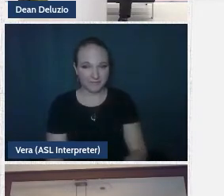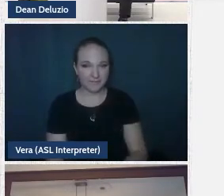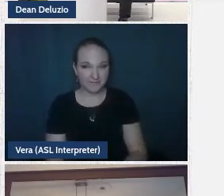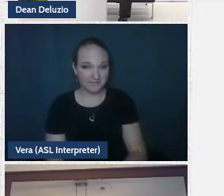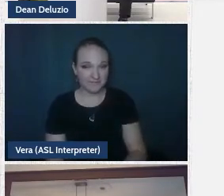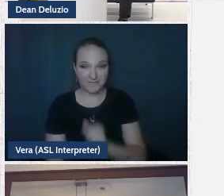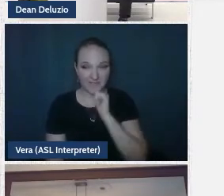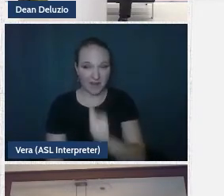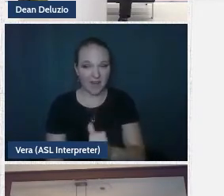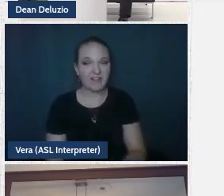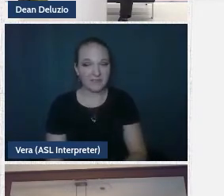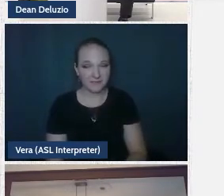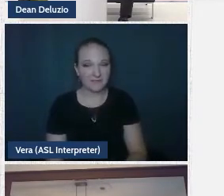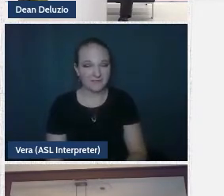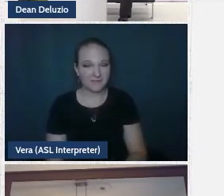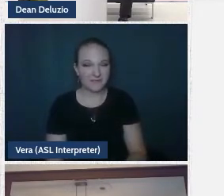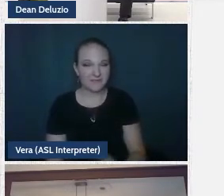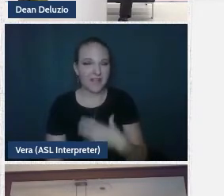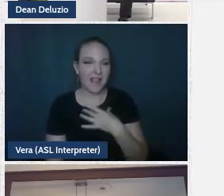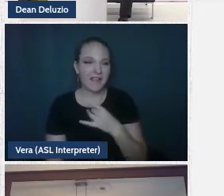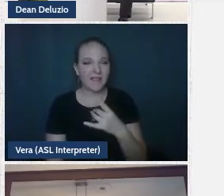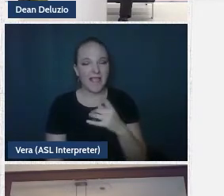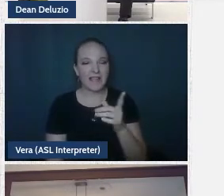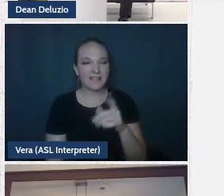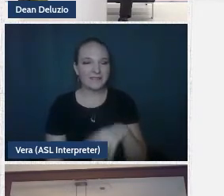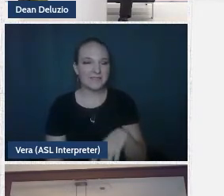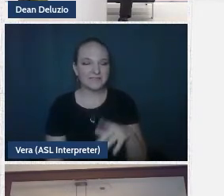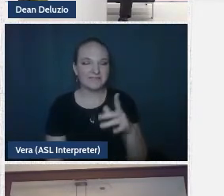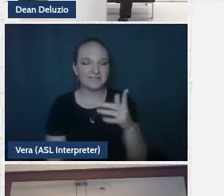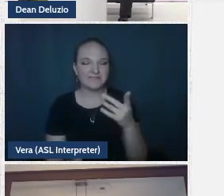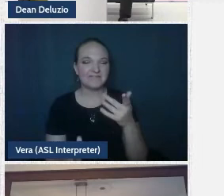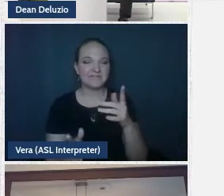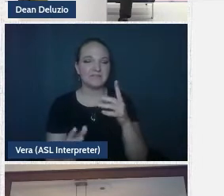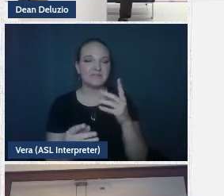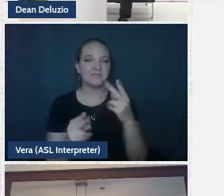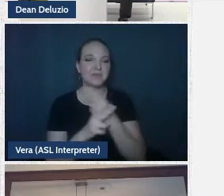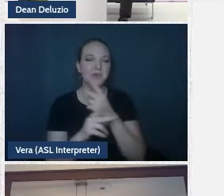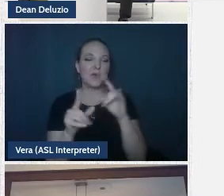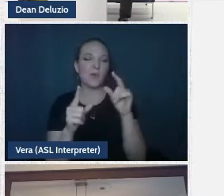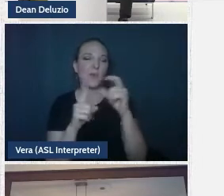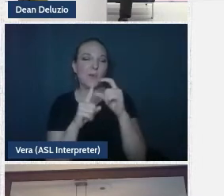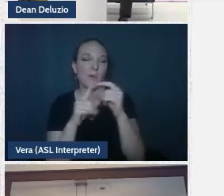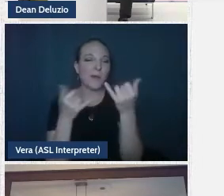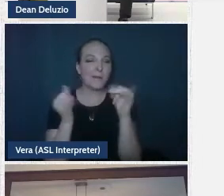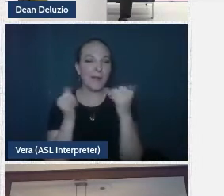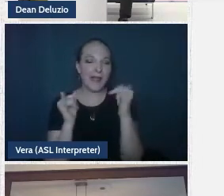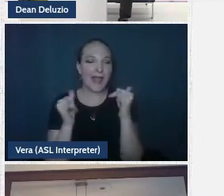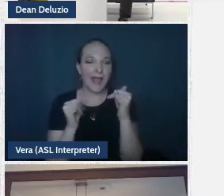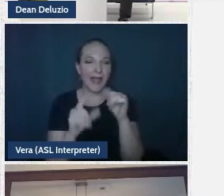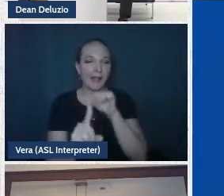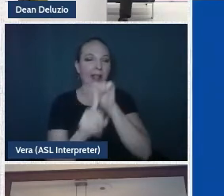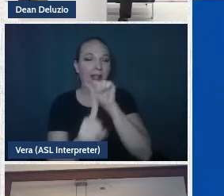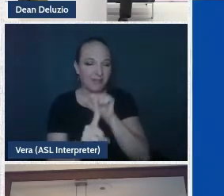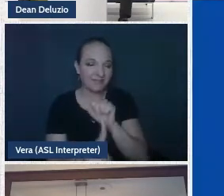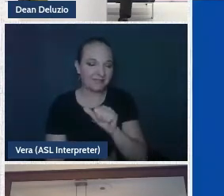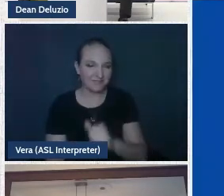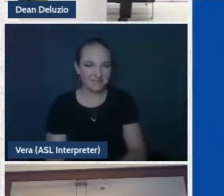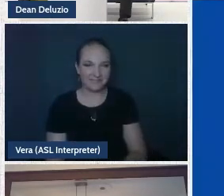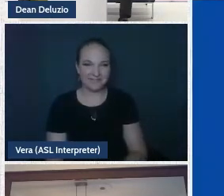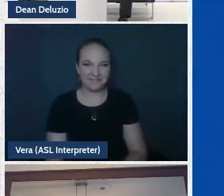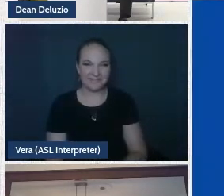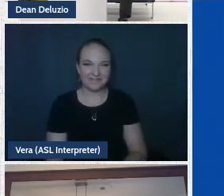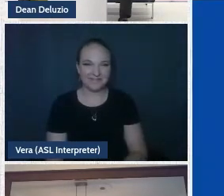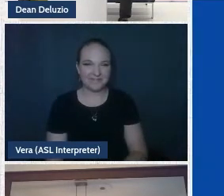like the play on words there. All right, over to you.